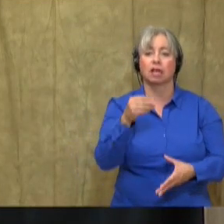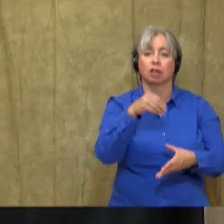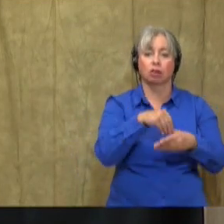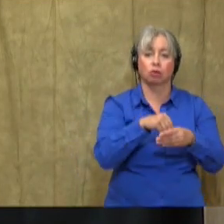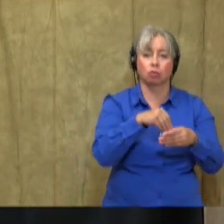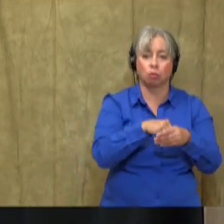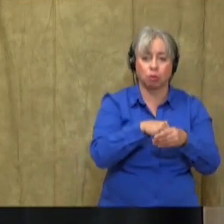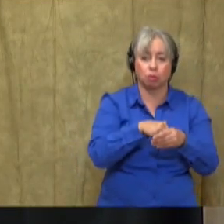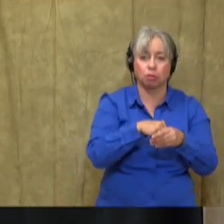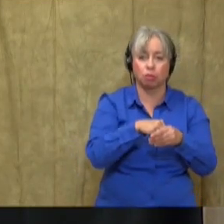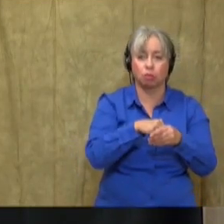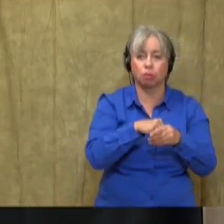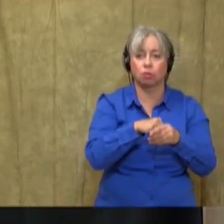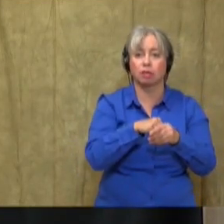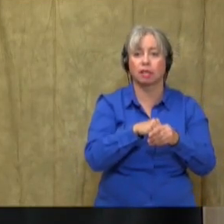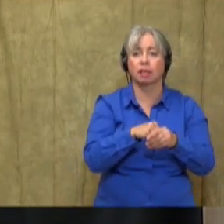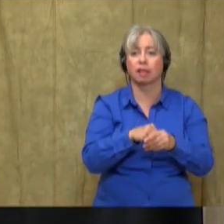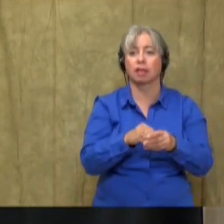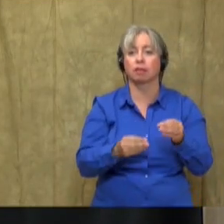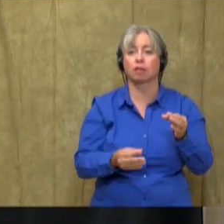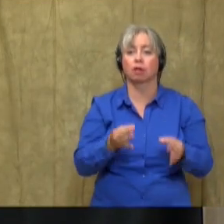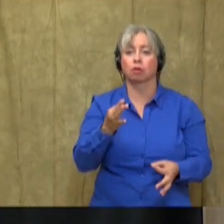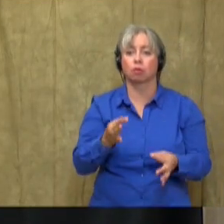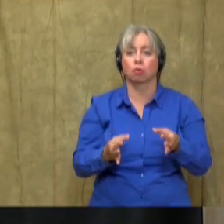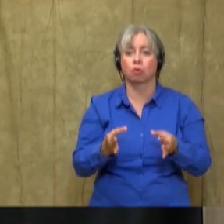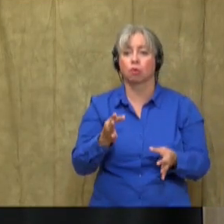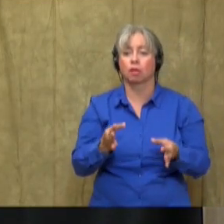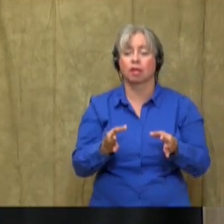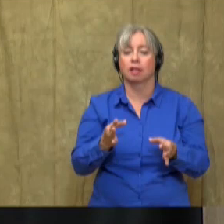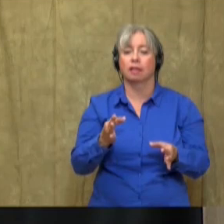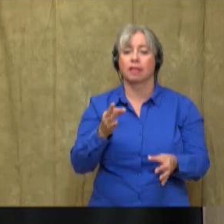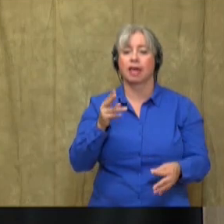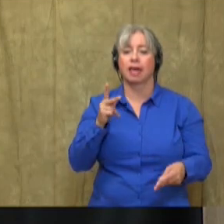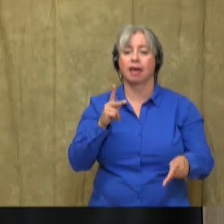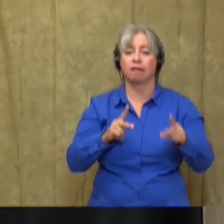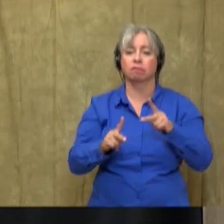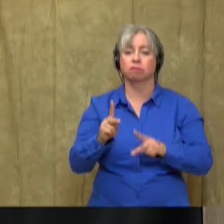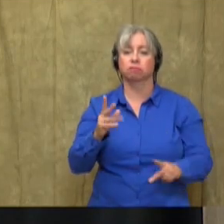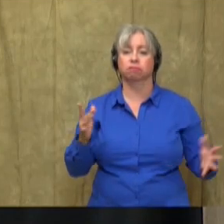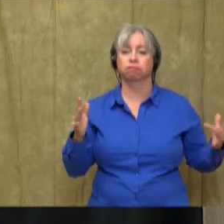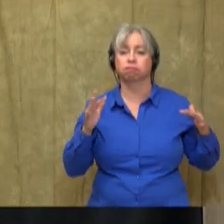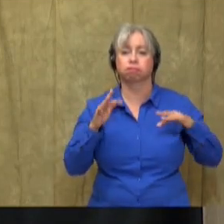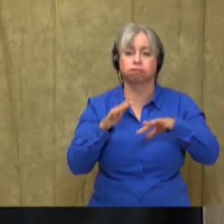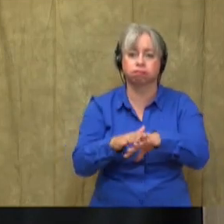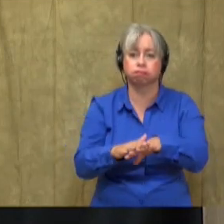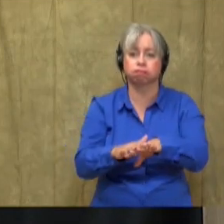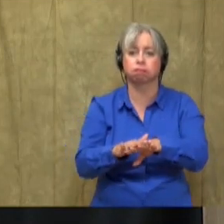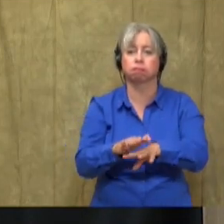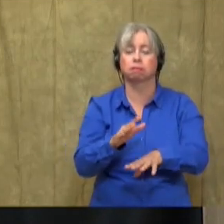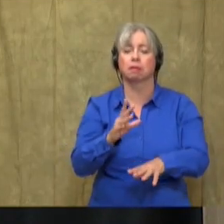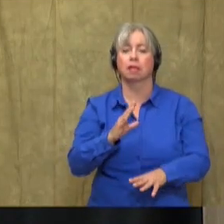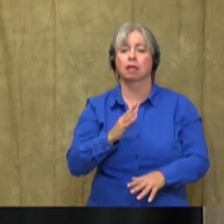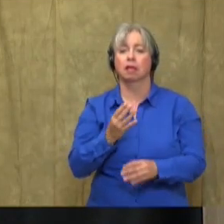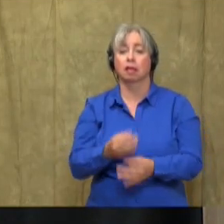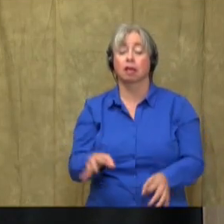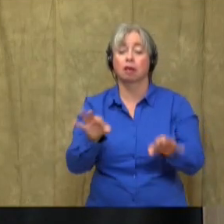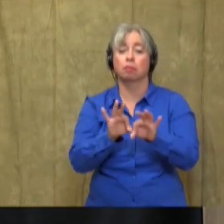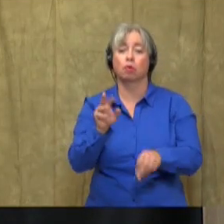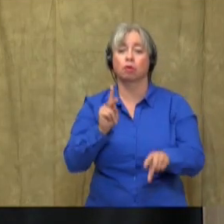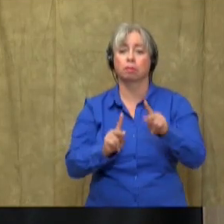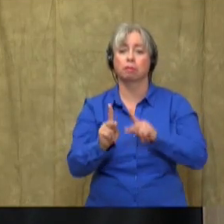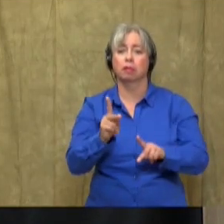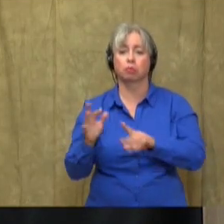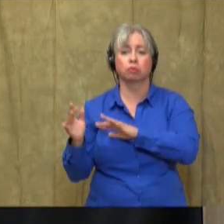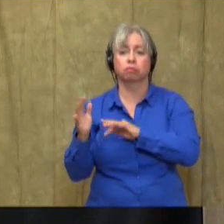would hold their manorial courts. They would have communal meals together. They would invite dignitaries to come in. And this is where a lot